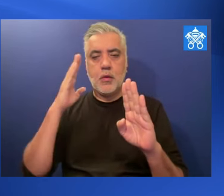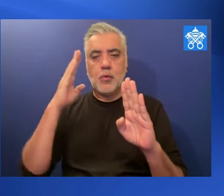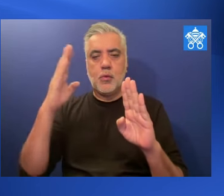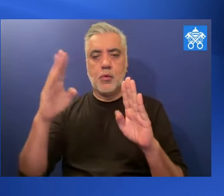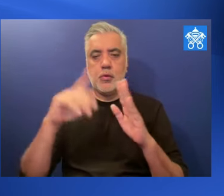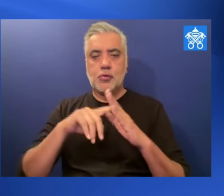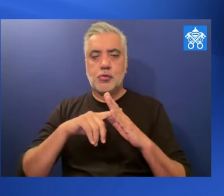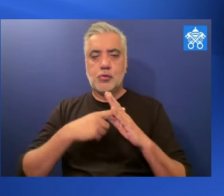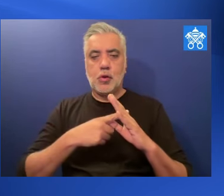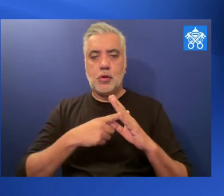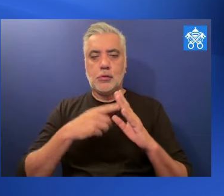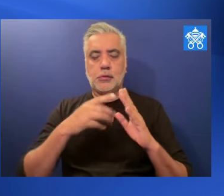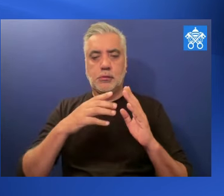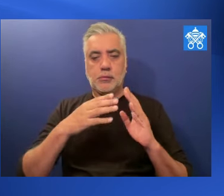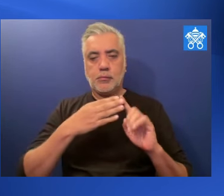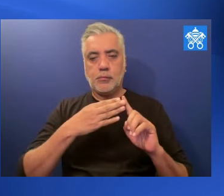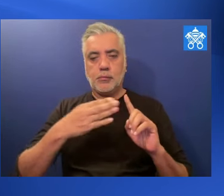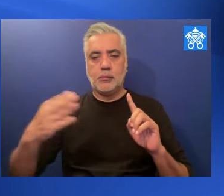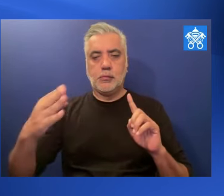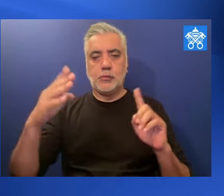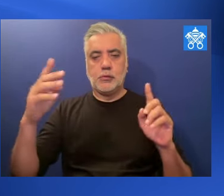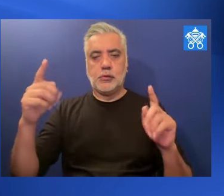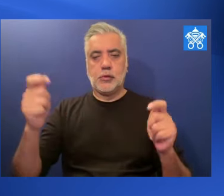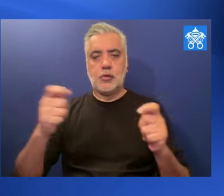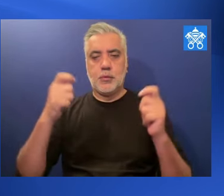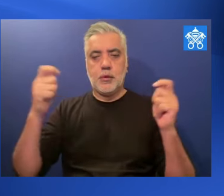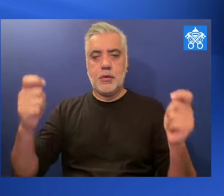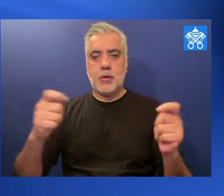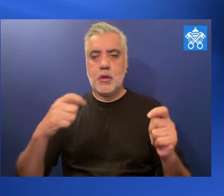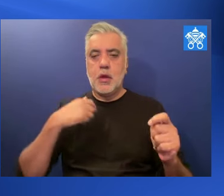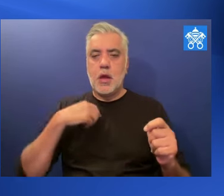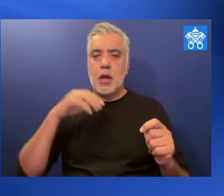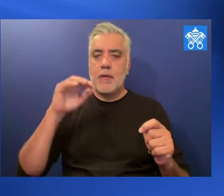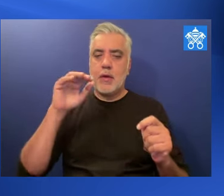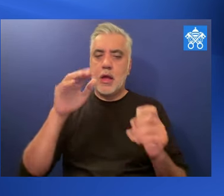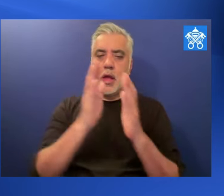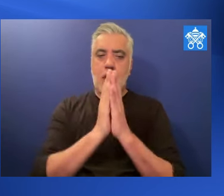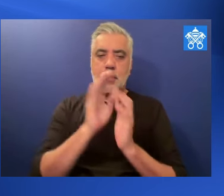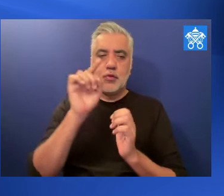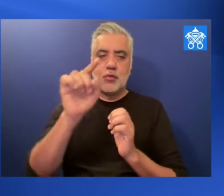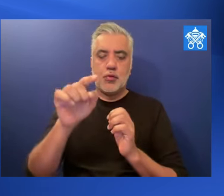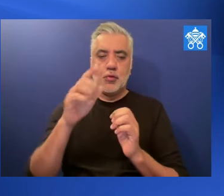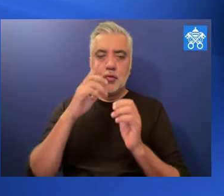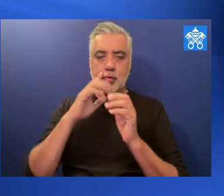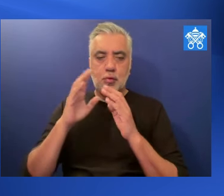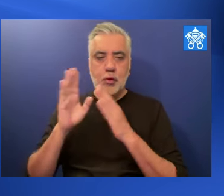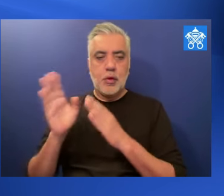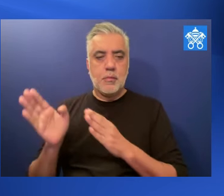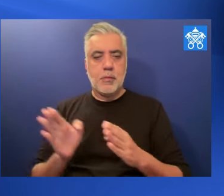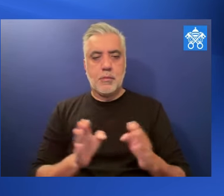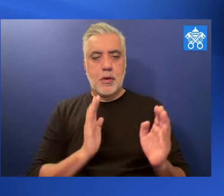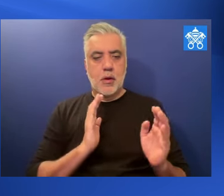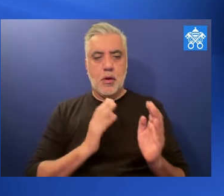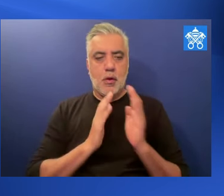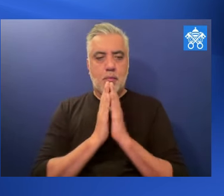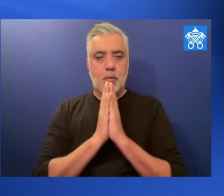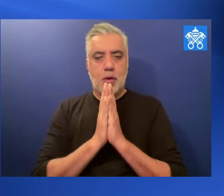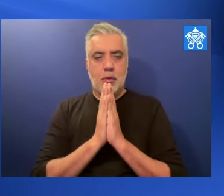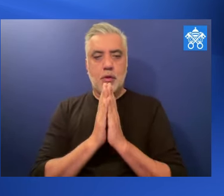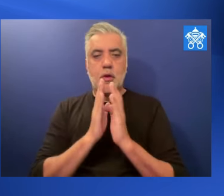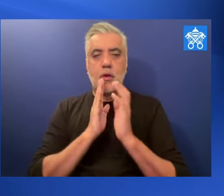intensify prayer, your prayers, to prepare ourselves to live this event of grace so that we can experience the force of the